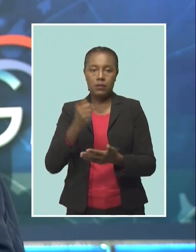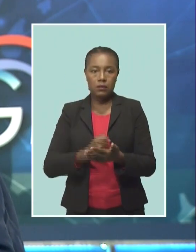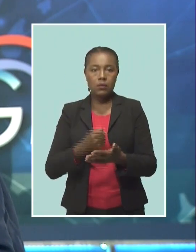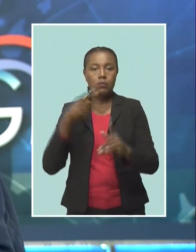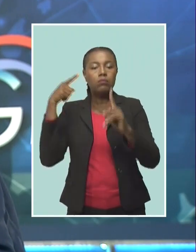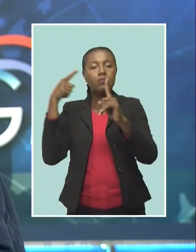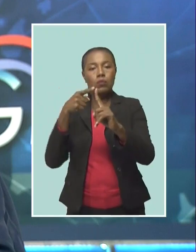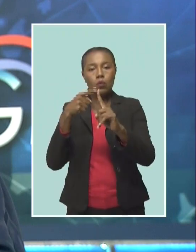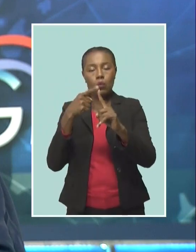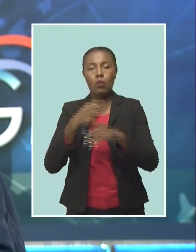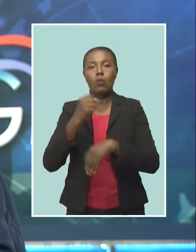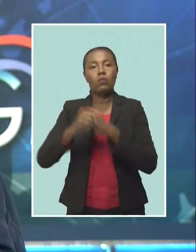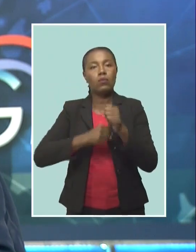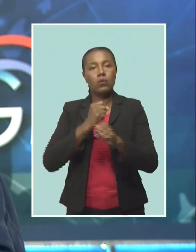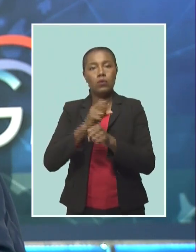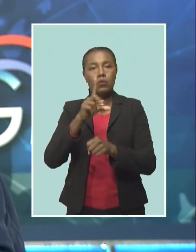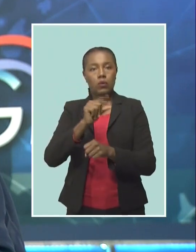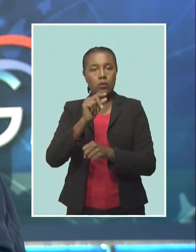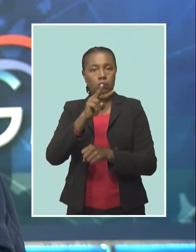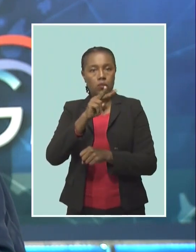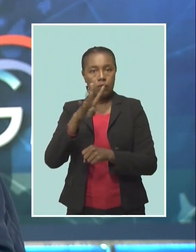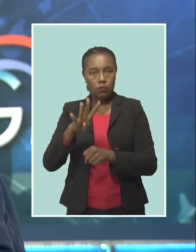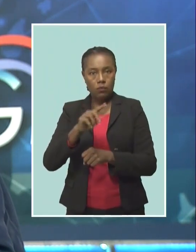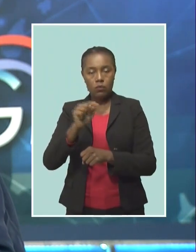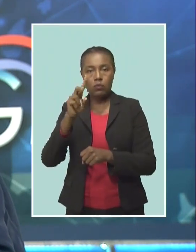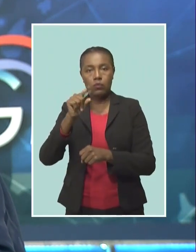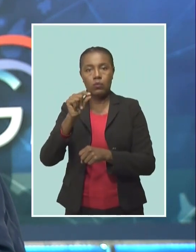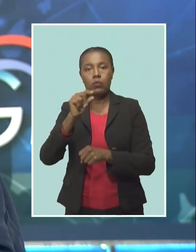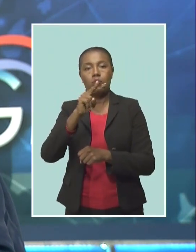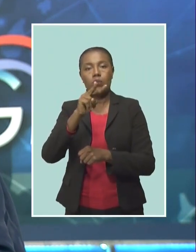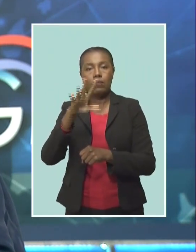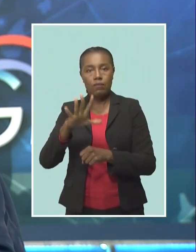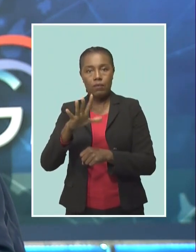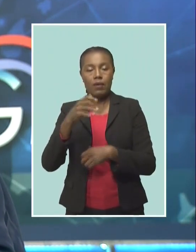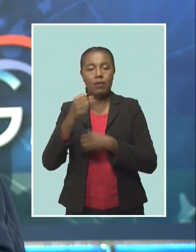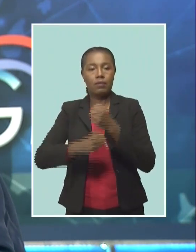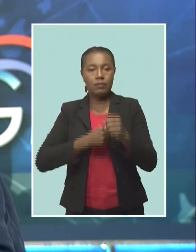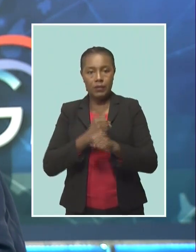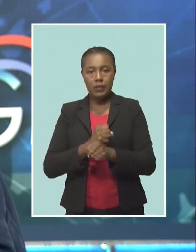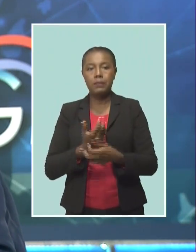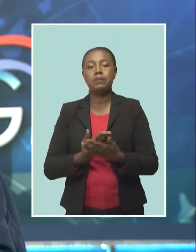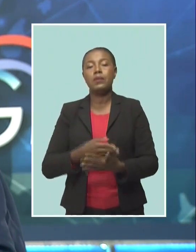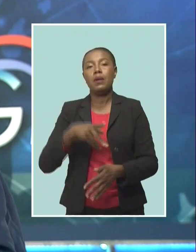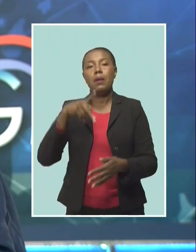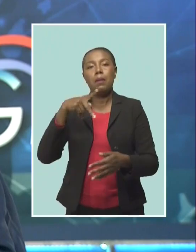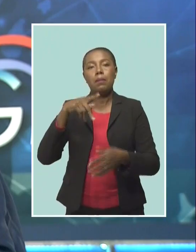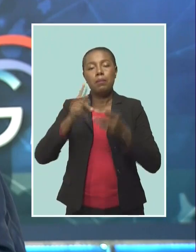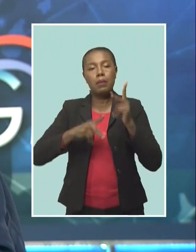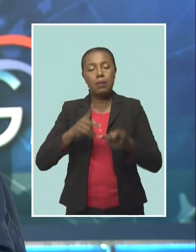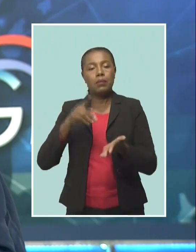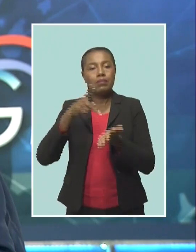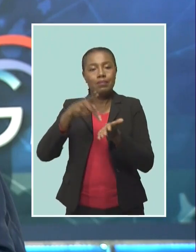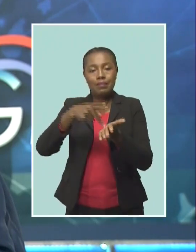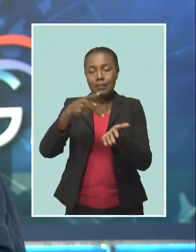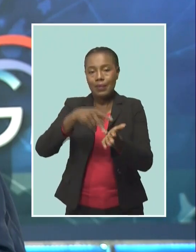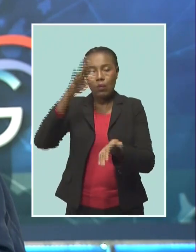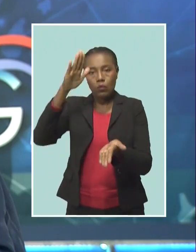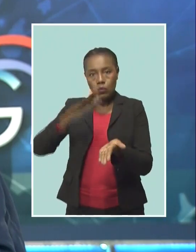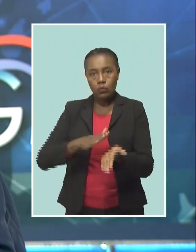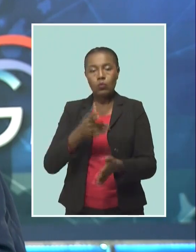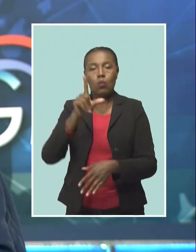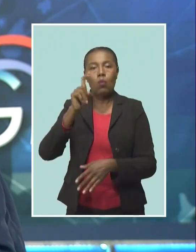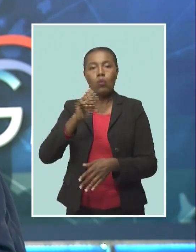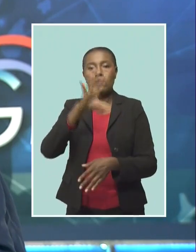also declined to close to 100% of GDP at the end of last year, while international reserves rose to